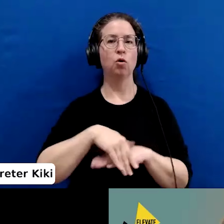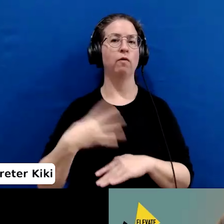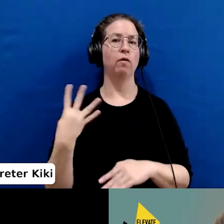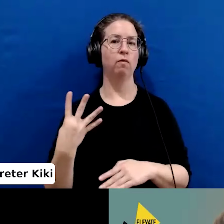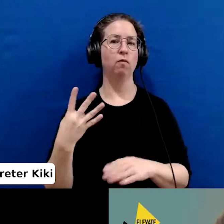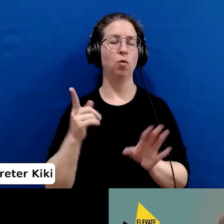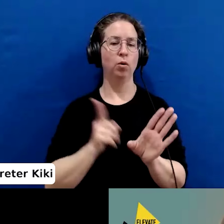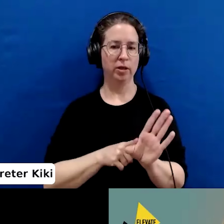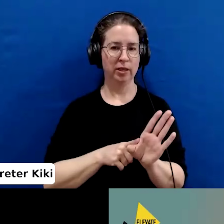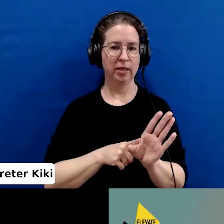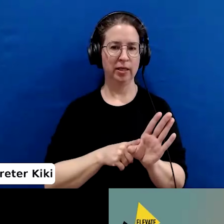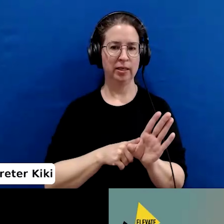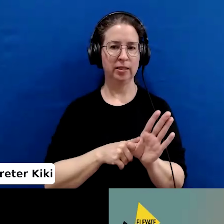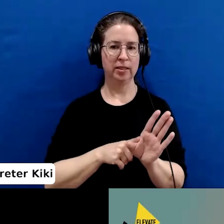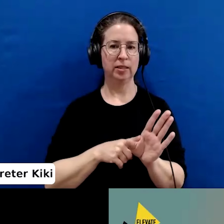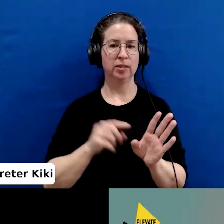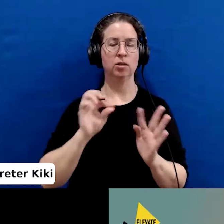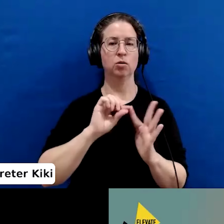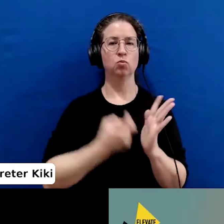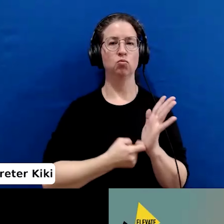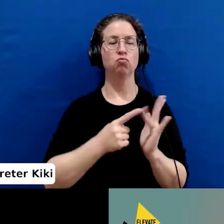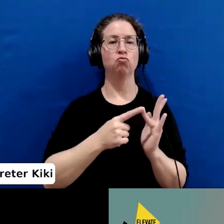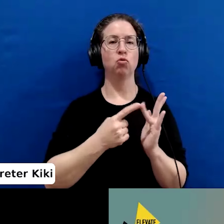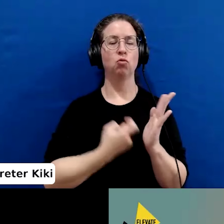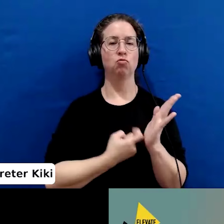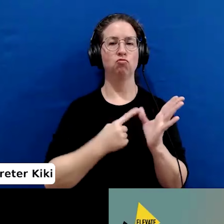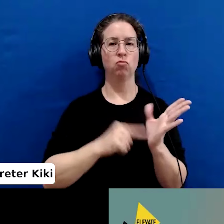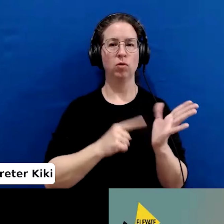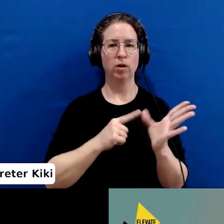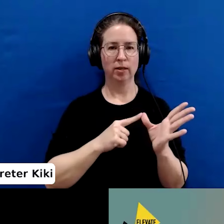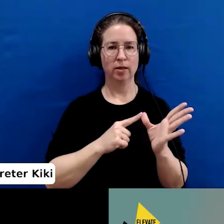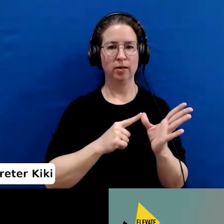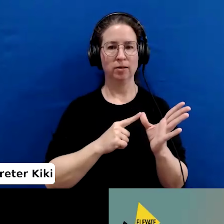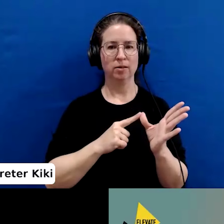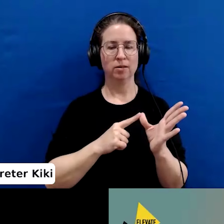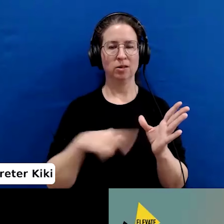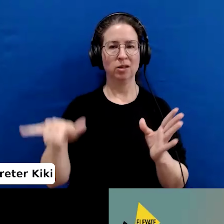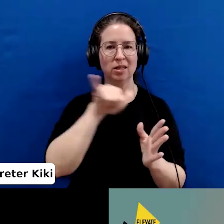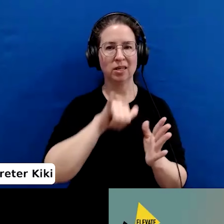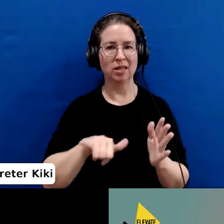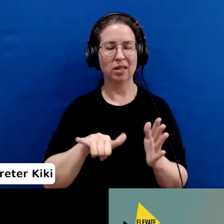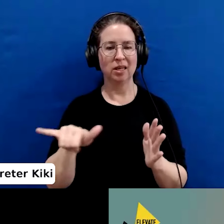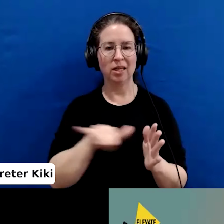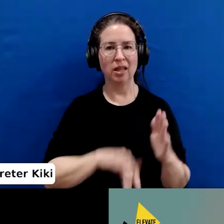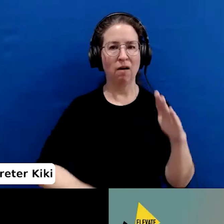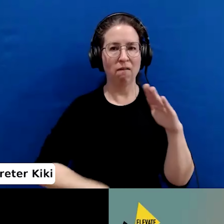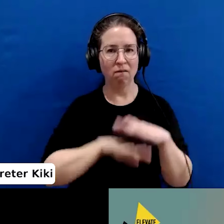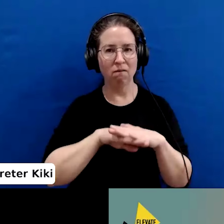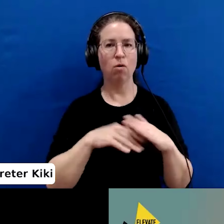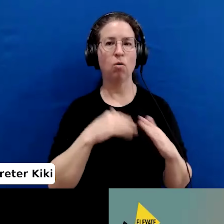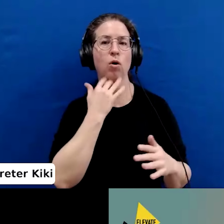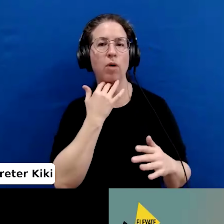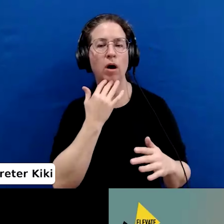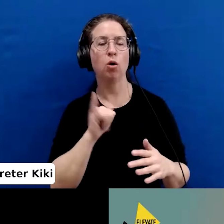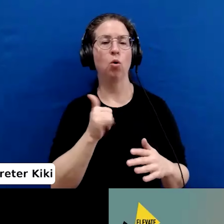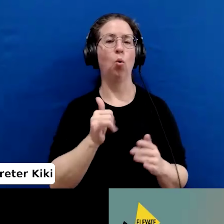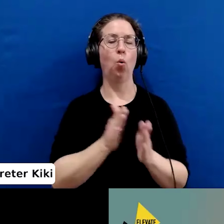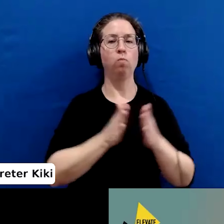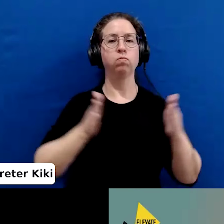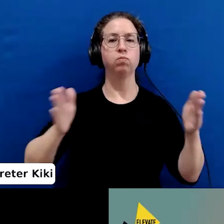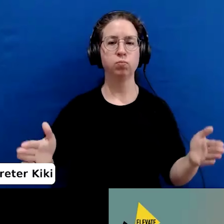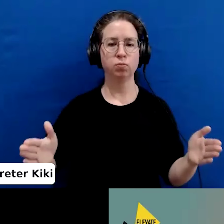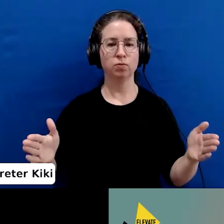rata for either the maximum amount of the scholarship or for whatever the length of your degree is,